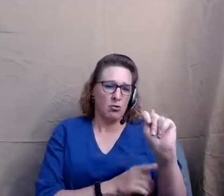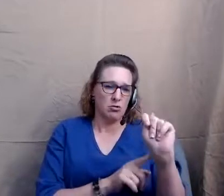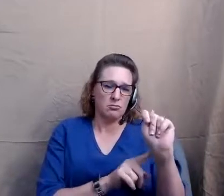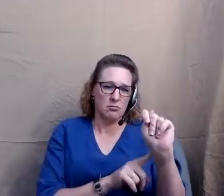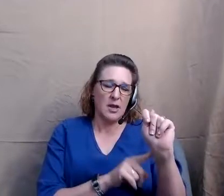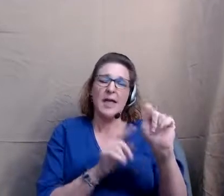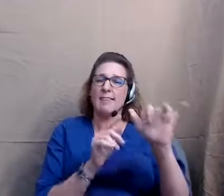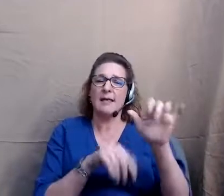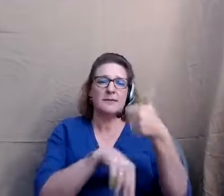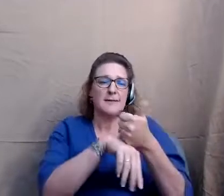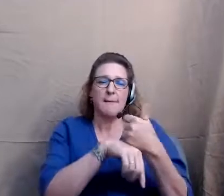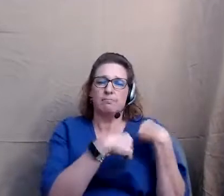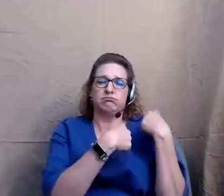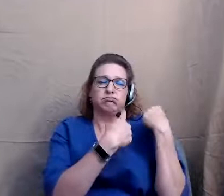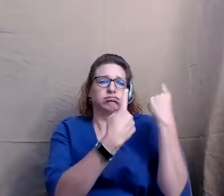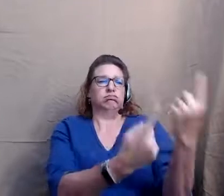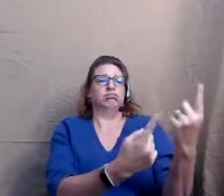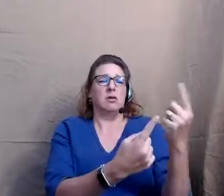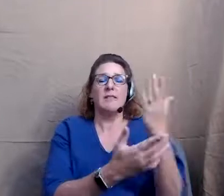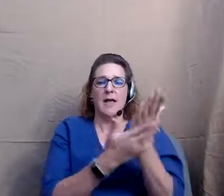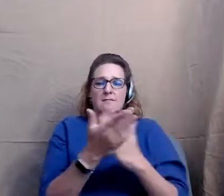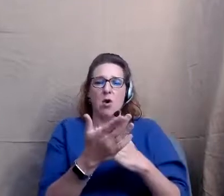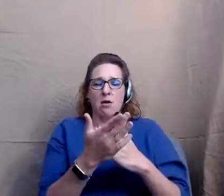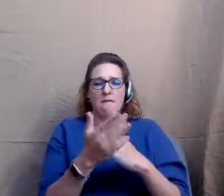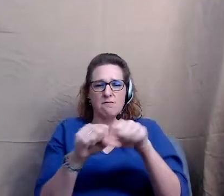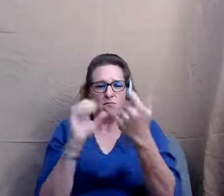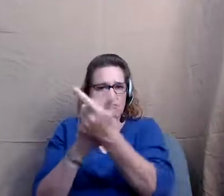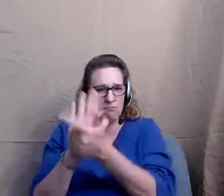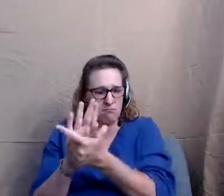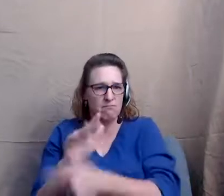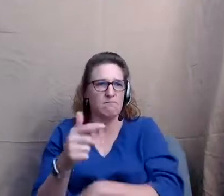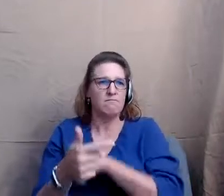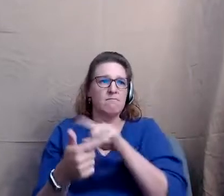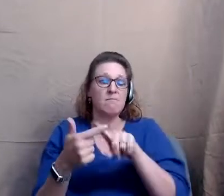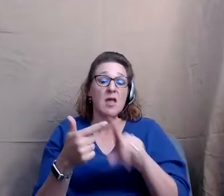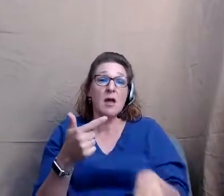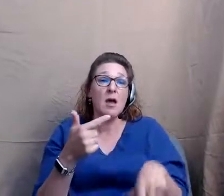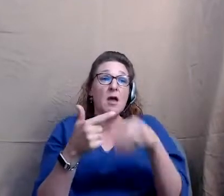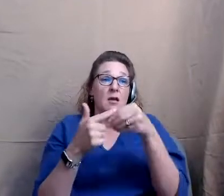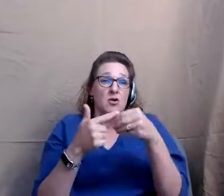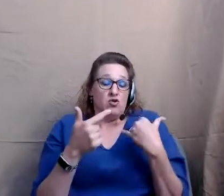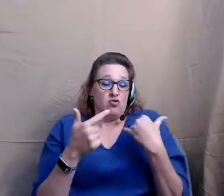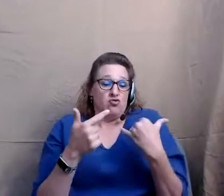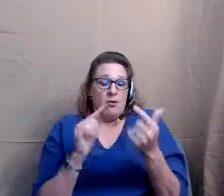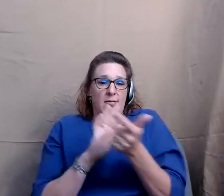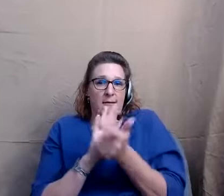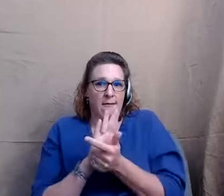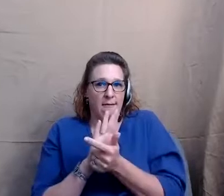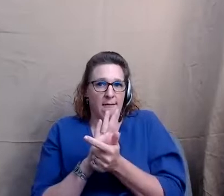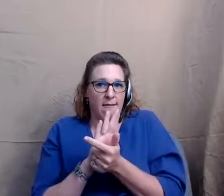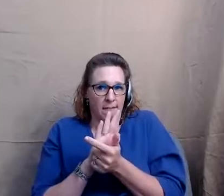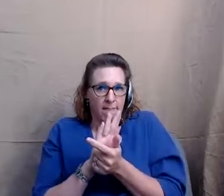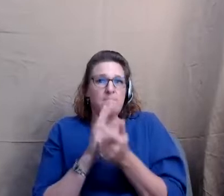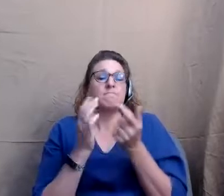the English common law, is part of criminalization. But in addition to existing laws,